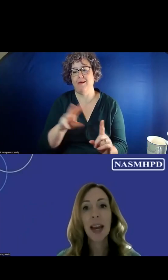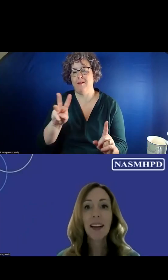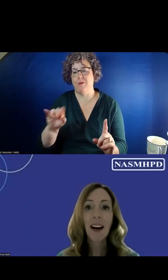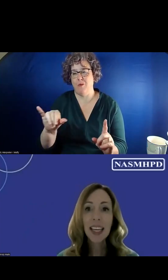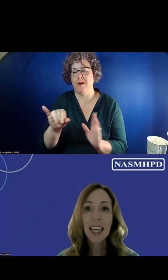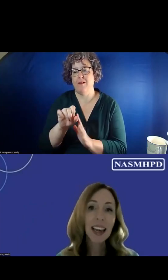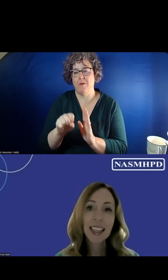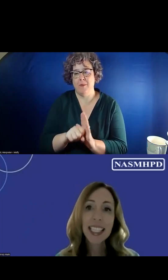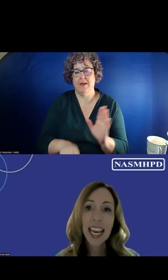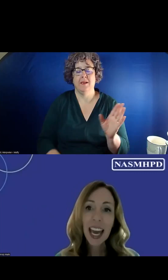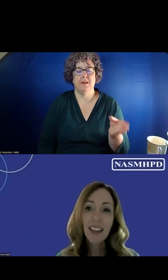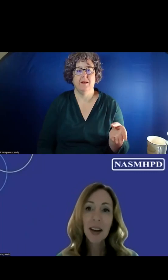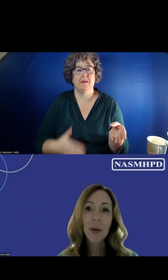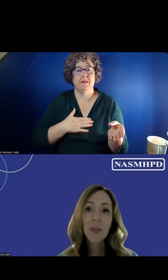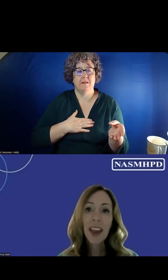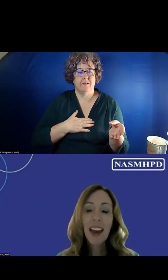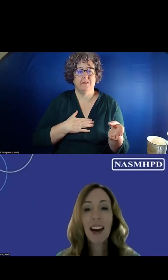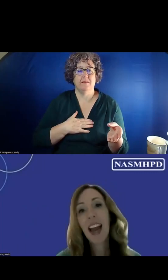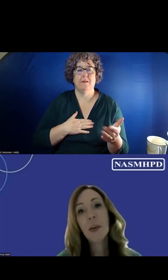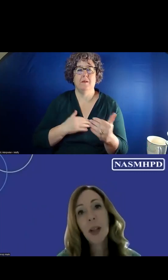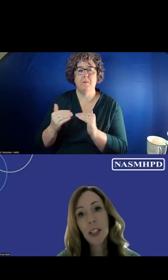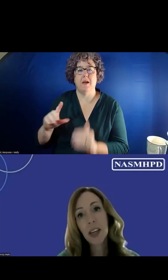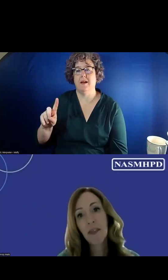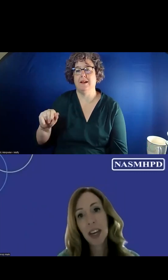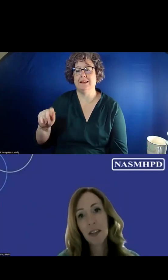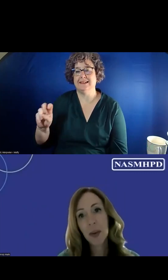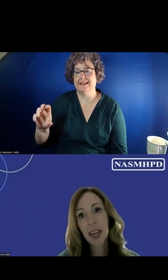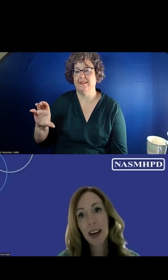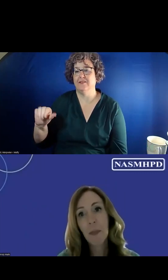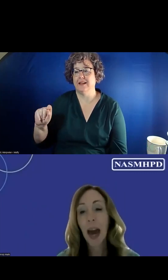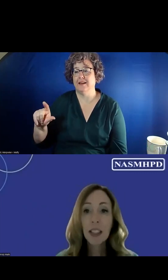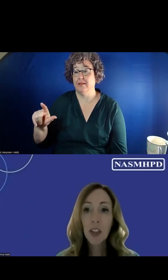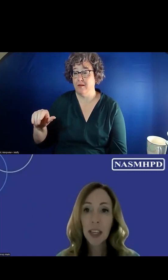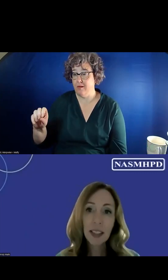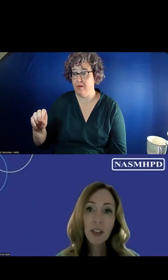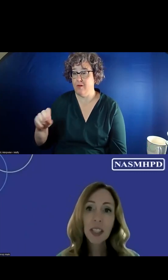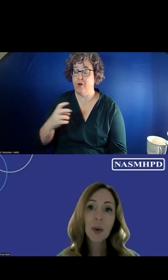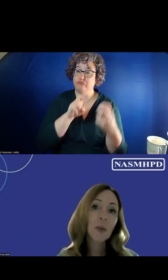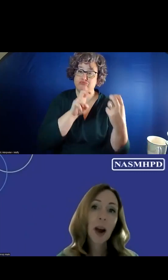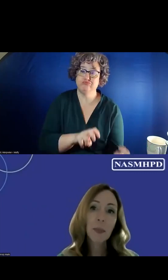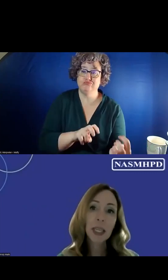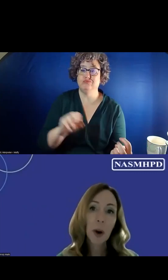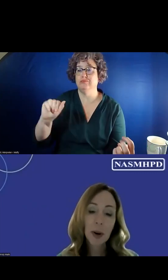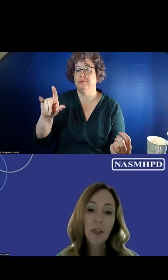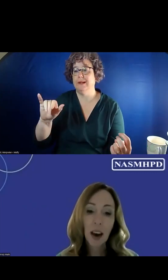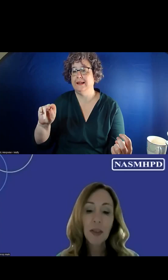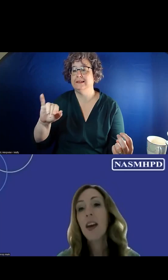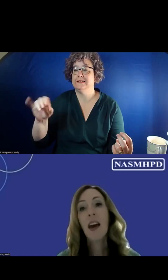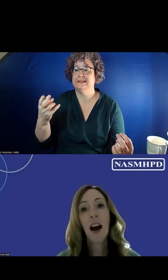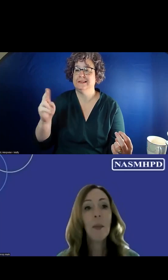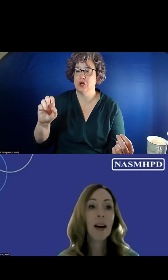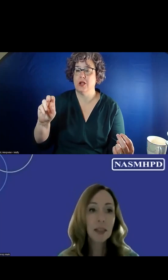So my colleague, Day Catalano, and I had the pleasure of interviewing Allison Johnson. She's with the Wyoming Department of